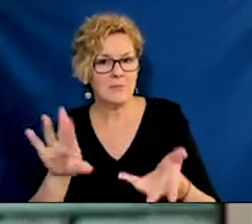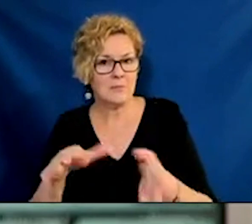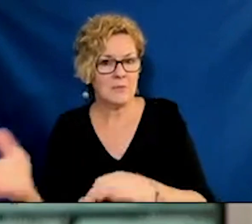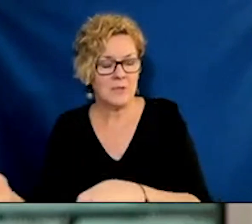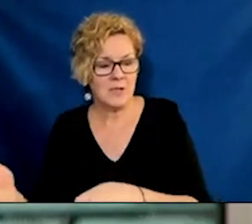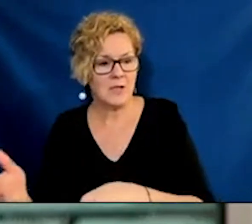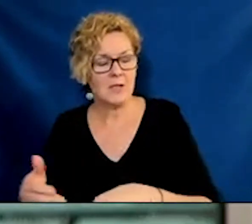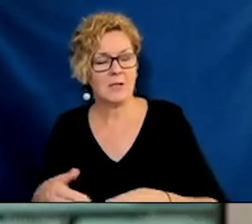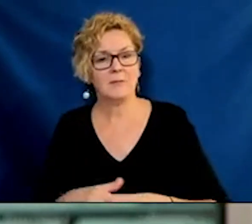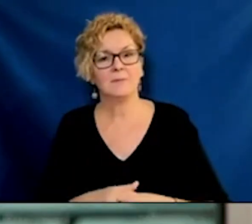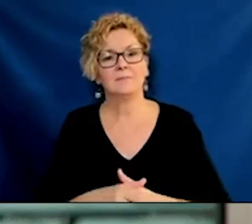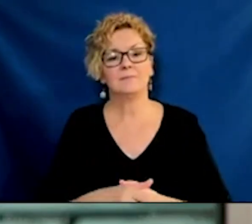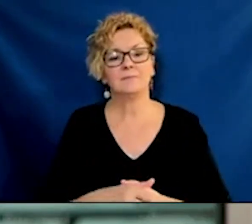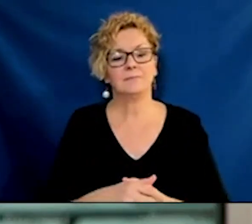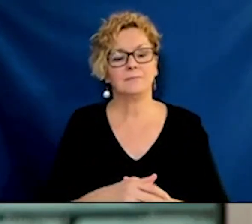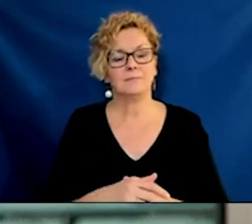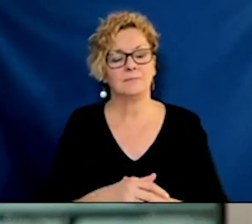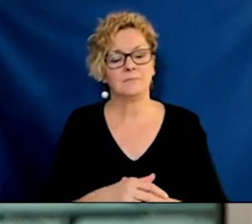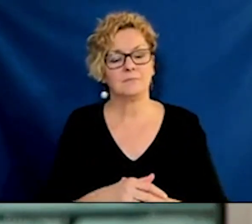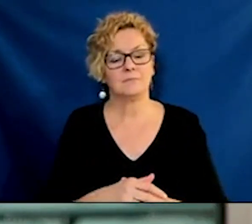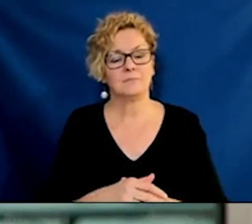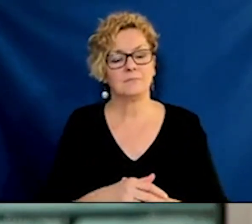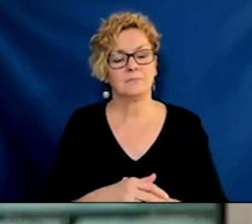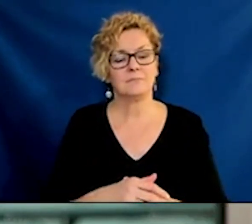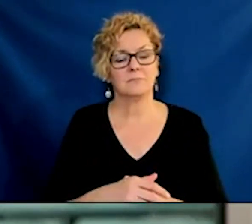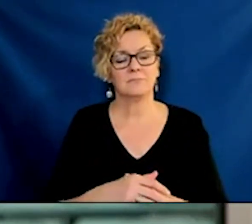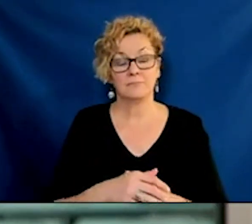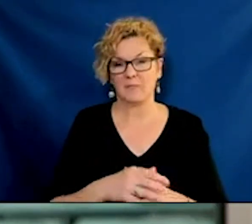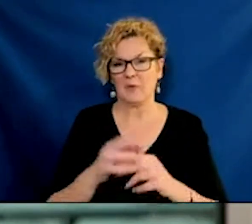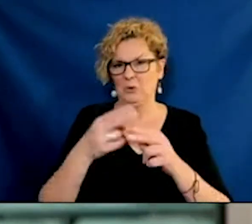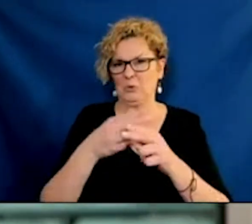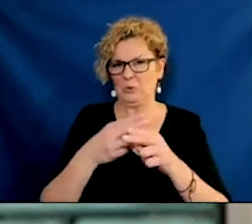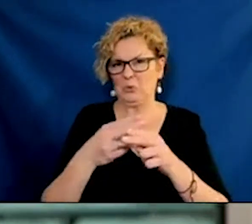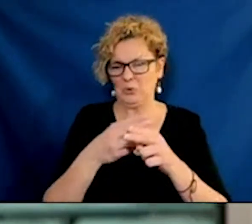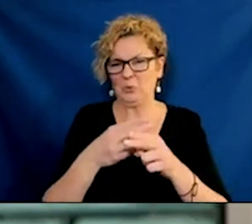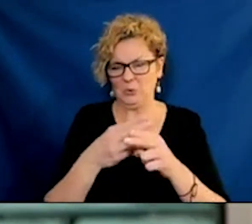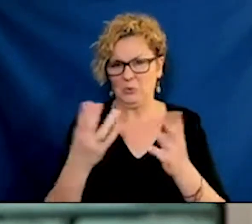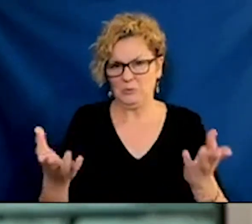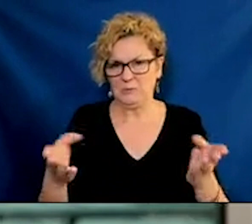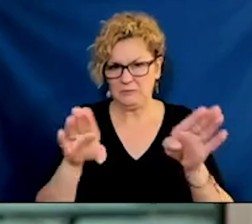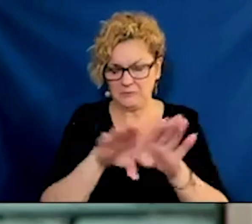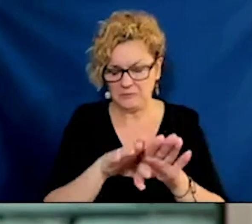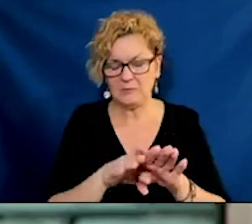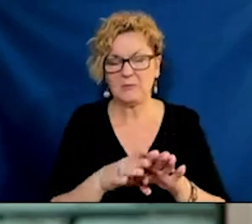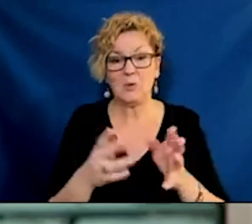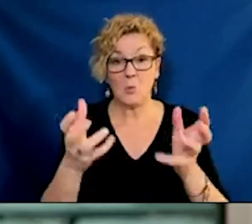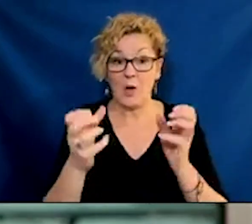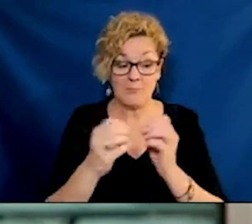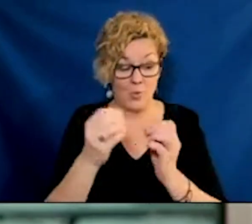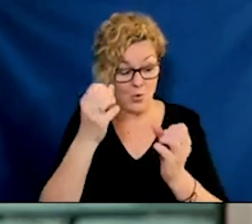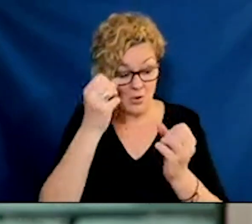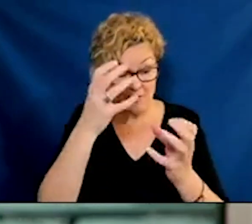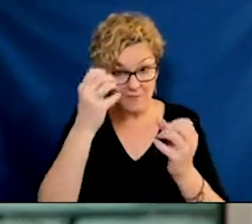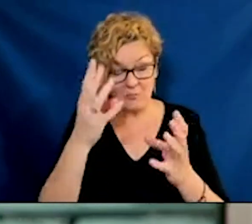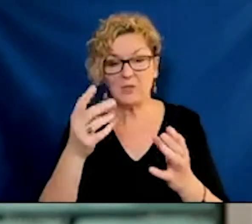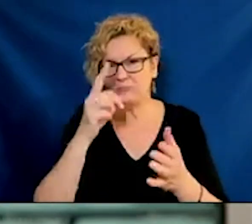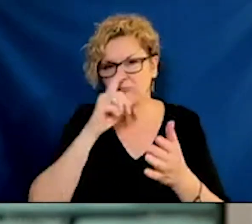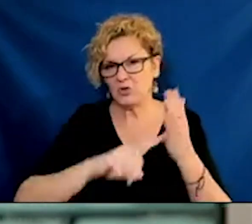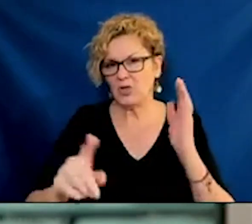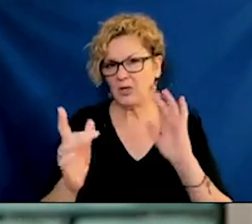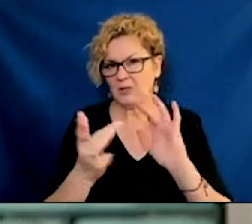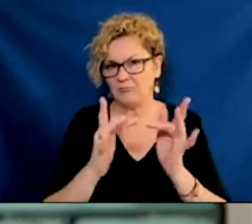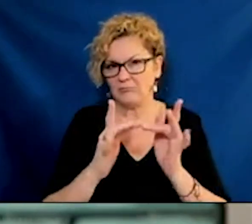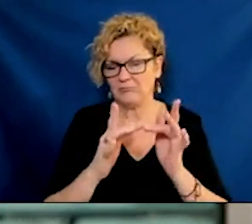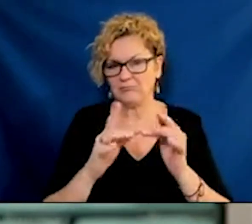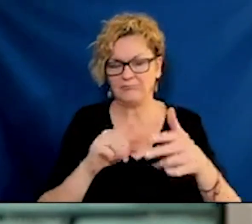this afternoon for everyone listening today. There will be a statement released this afternoon with the latest information on cases, hospitalizations and